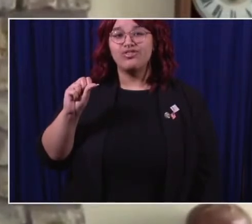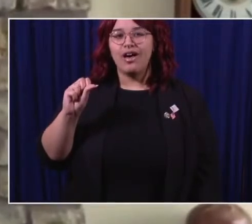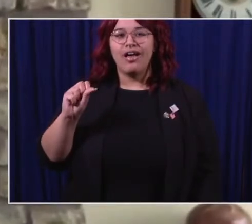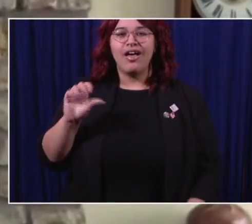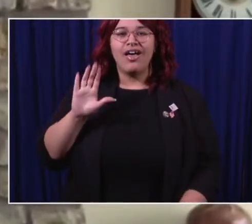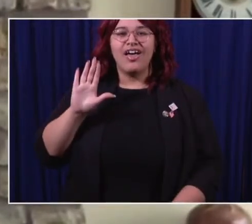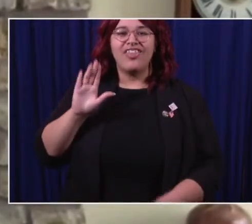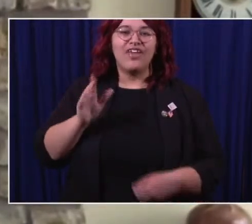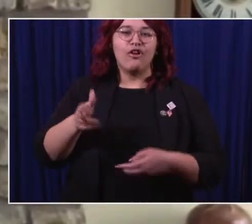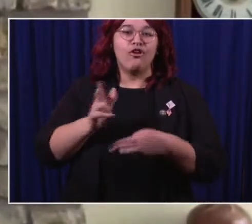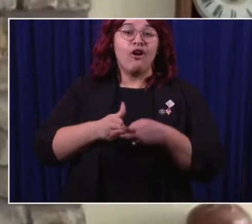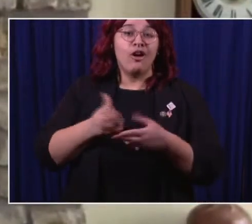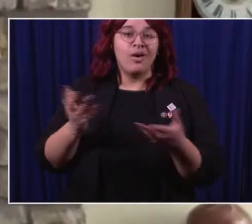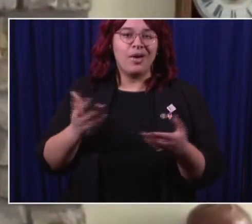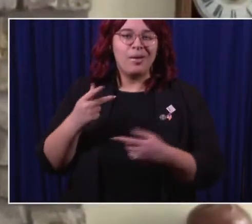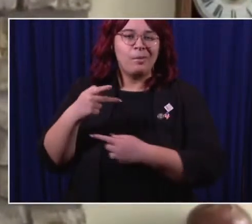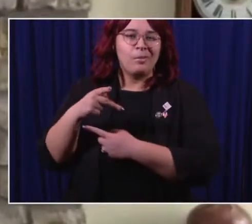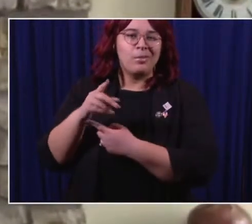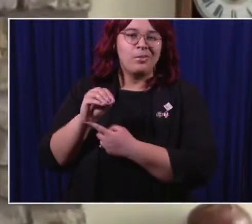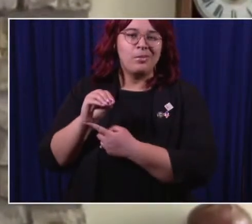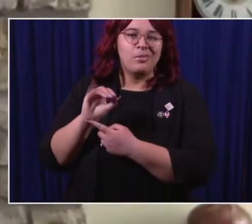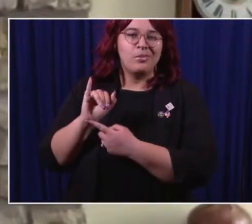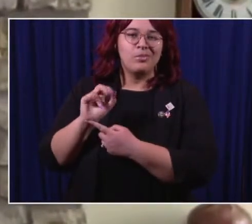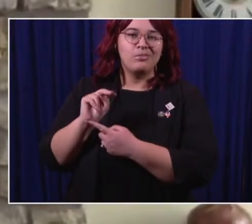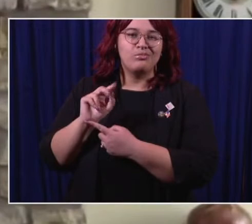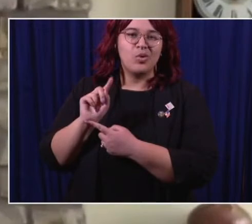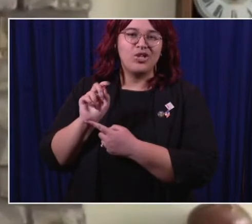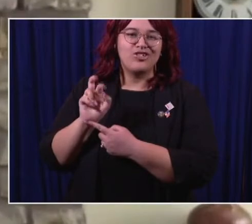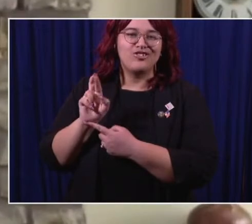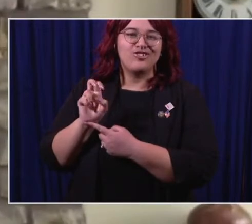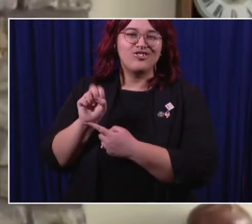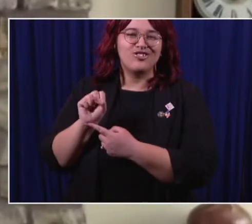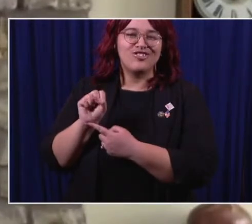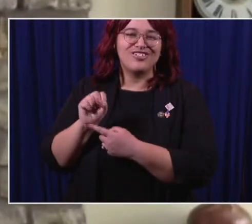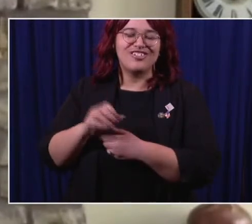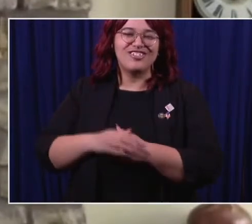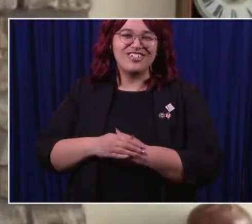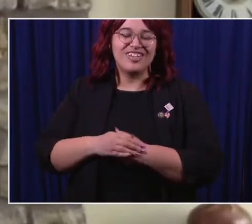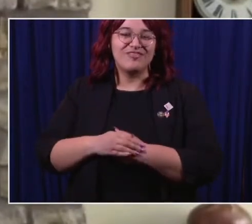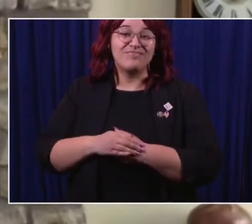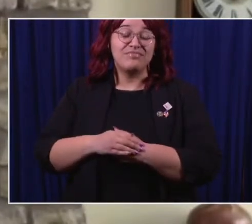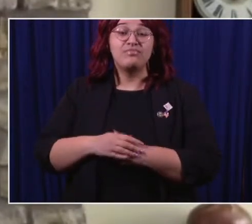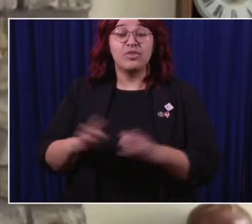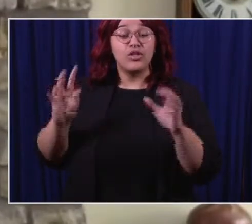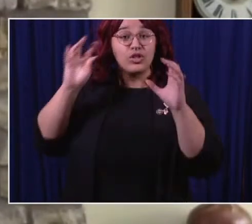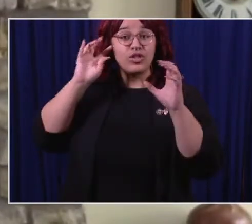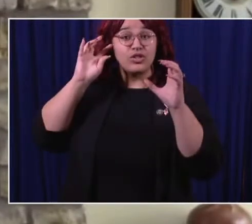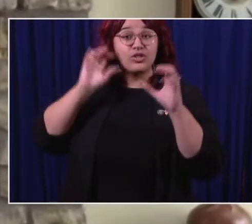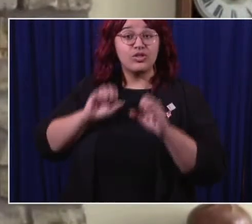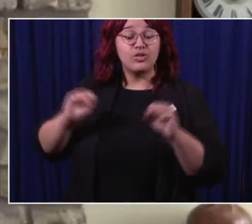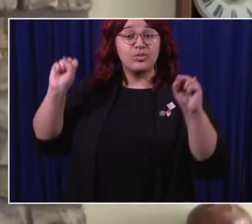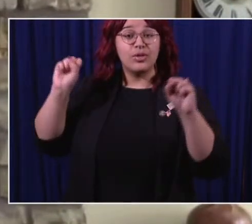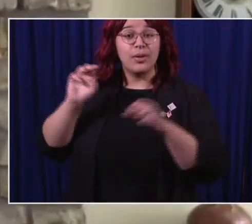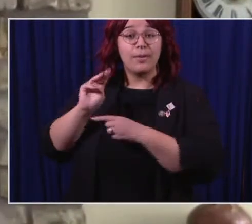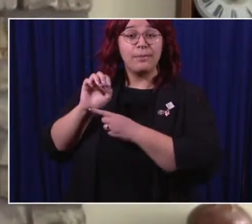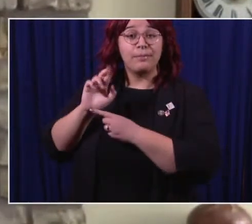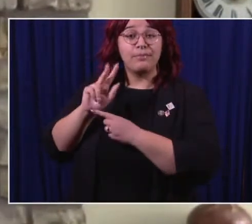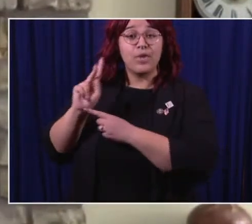and I appreciate being down there. I want to thank Superintendent Mark